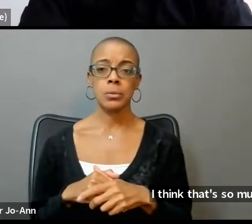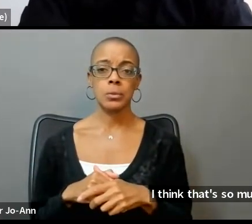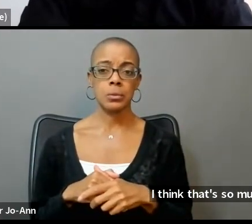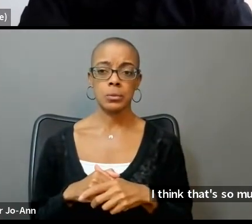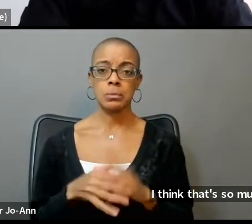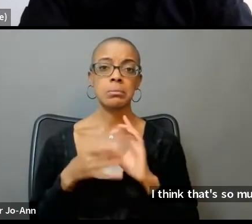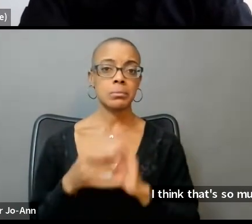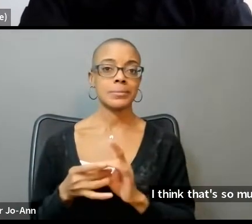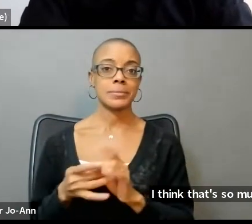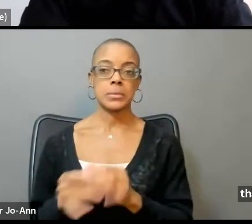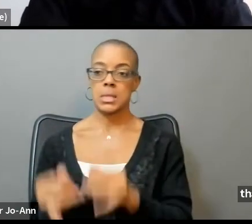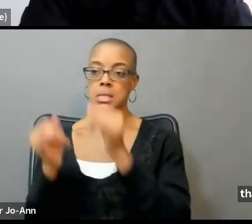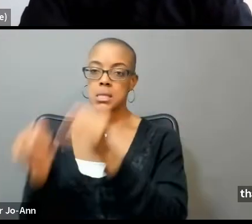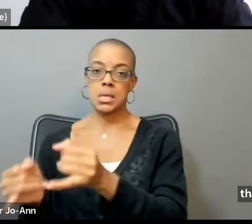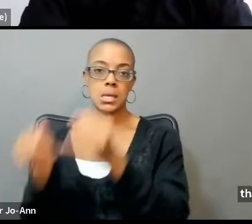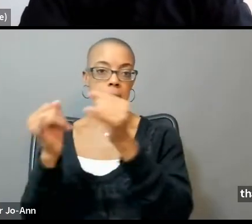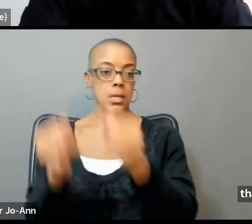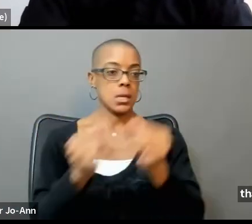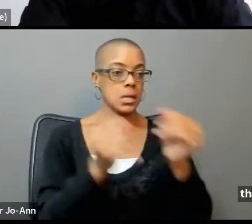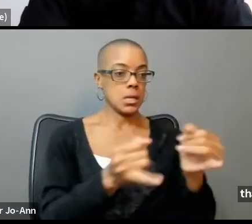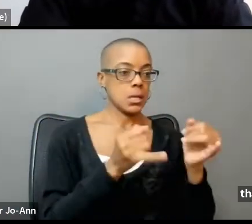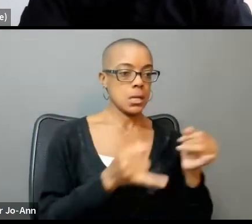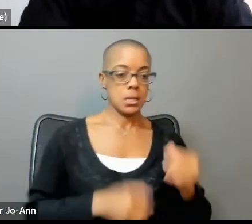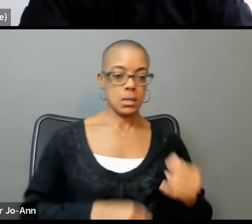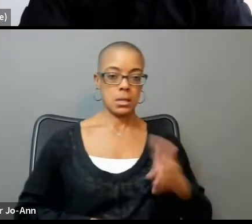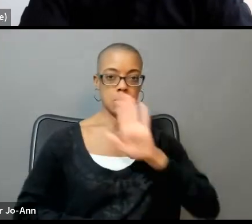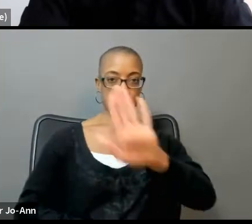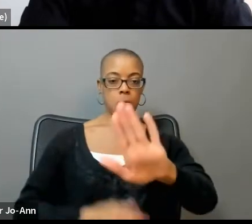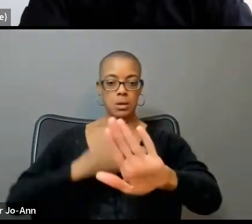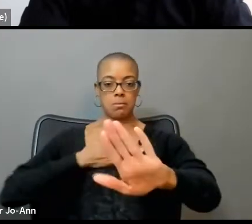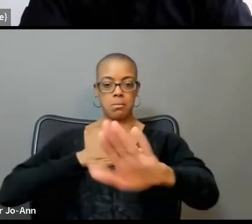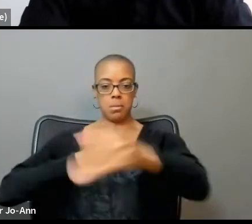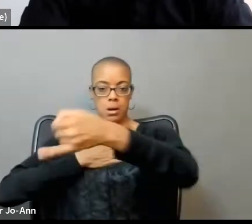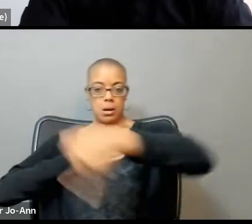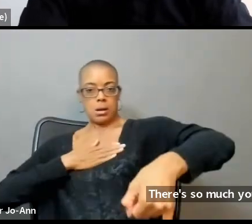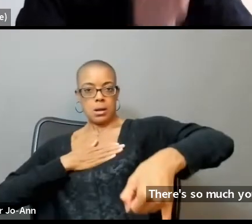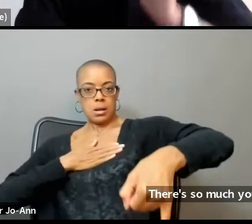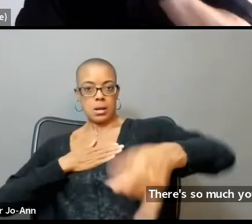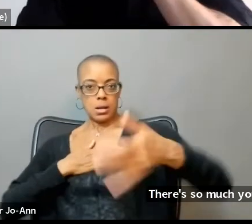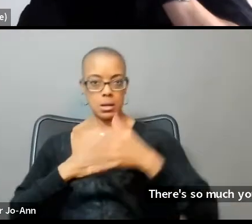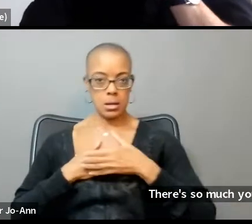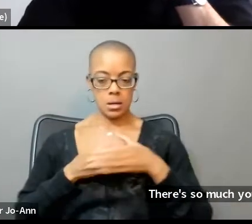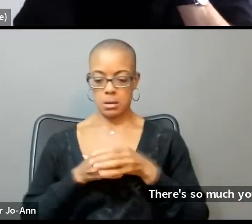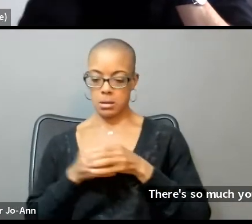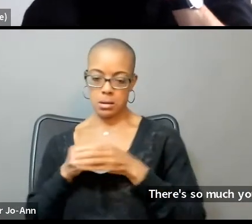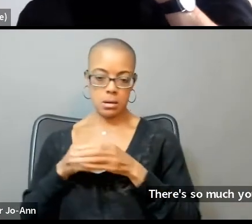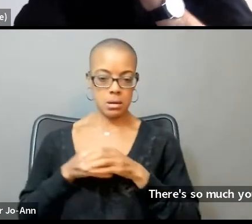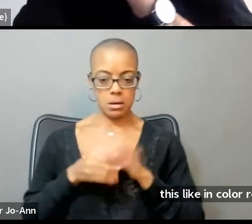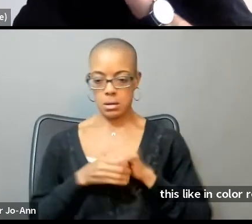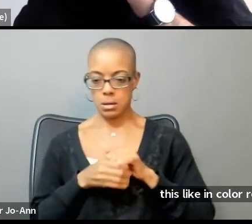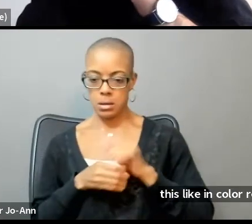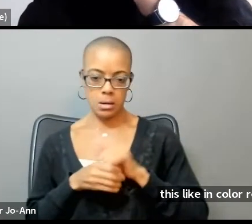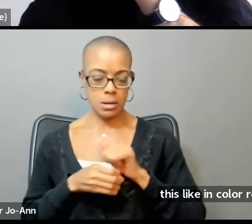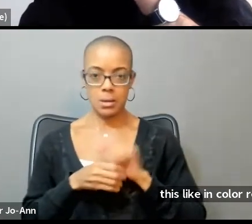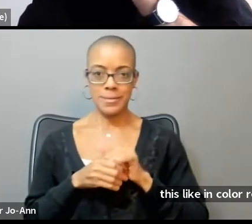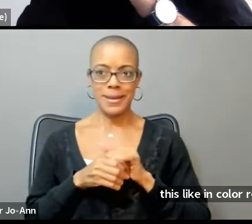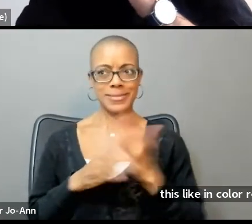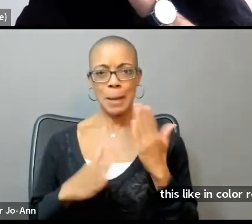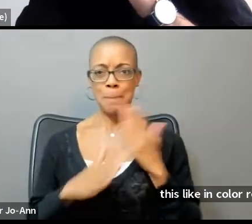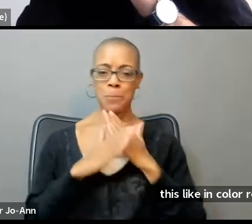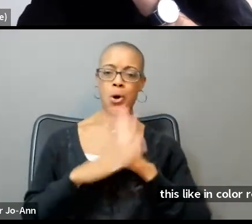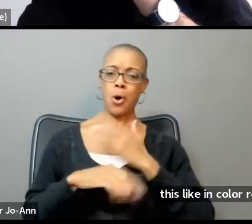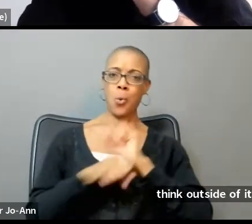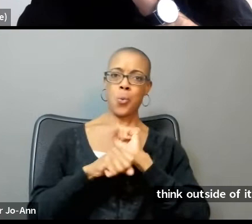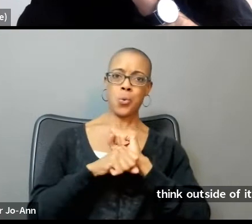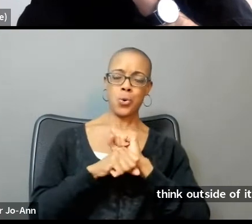the individualistic and this insular reading practice that is not able to think outside of itself, which really inhibits the work that we do, which is why certain